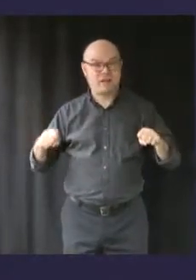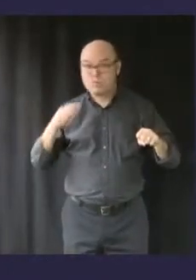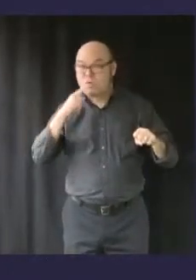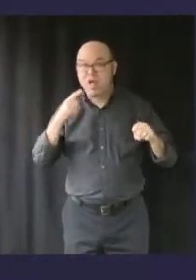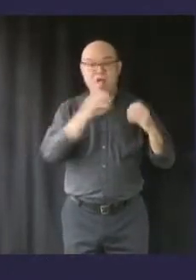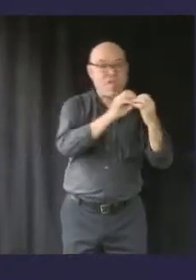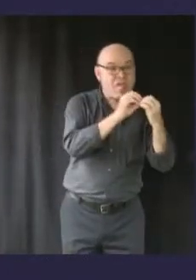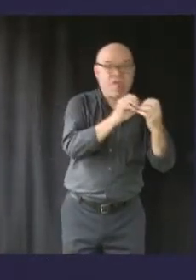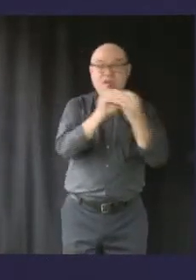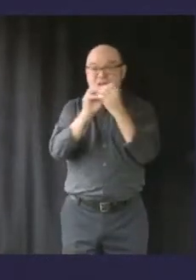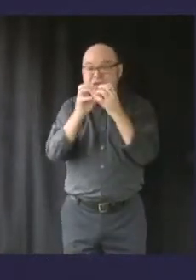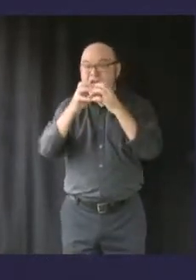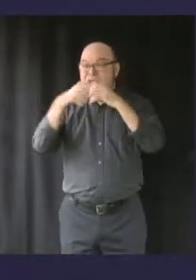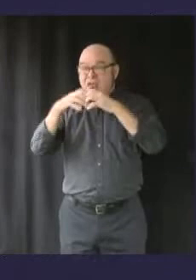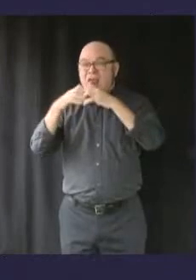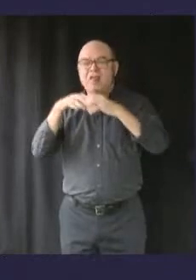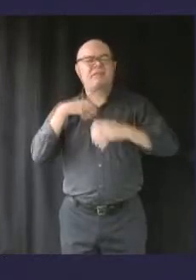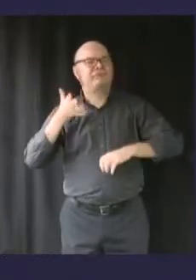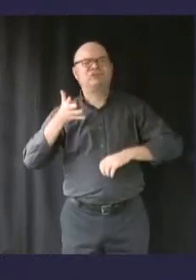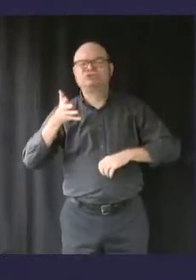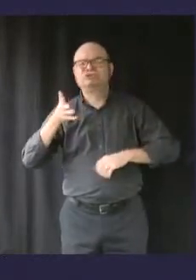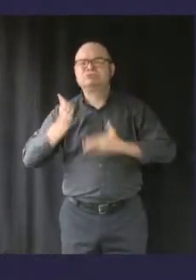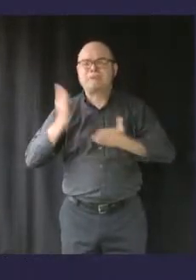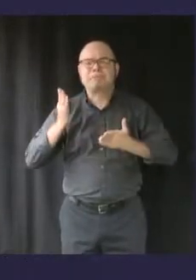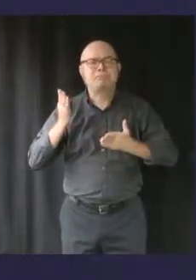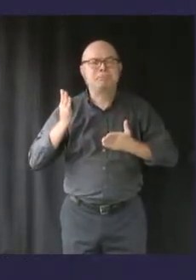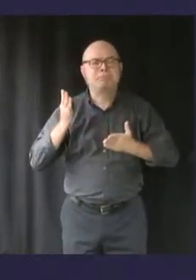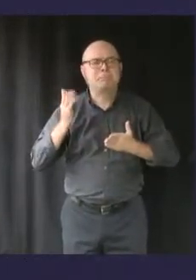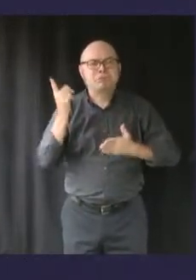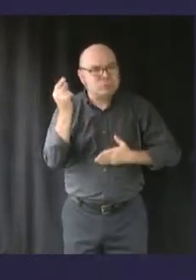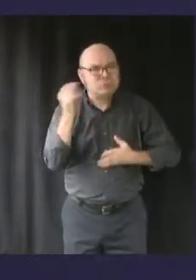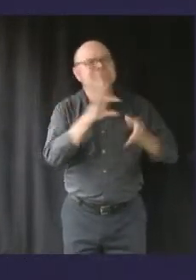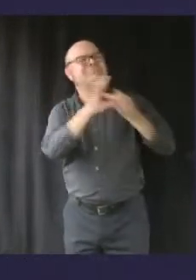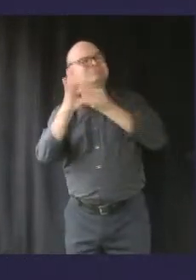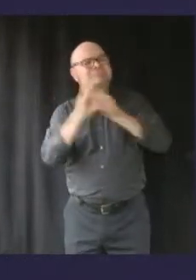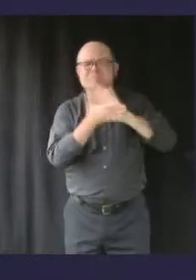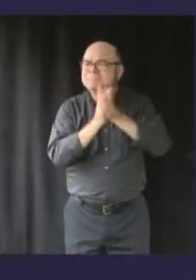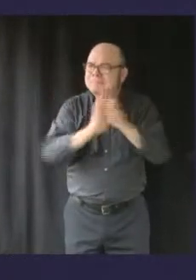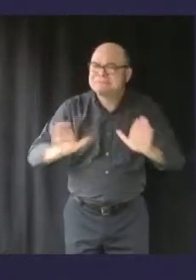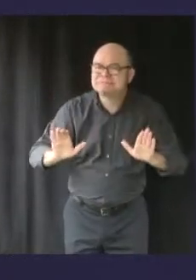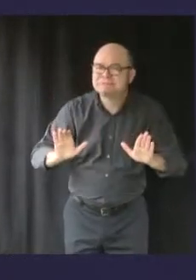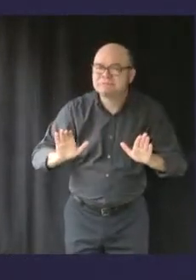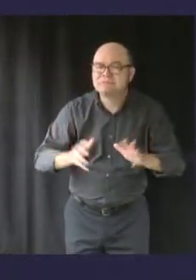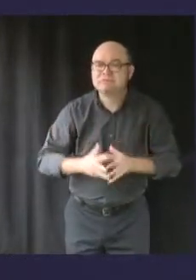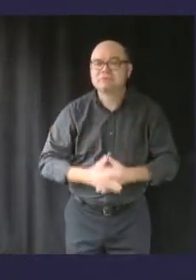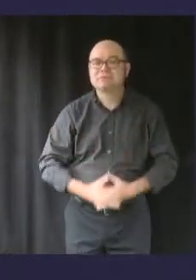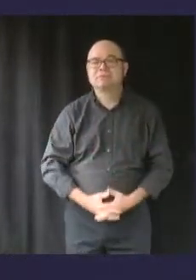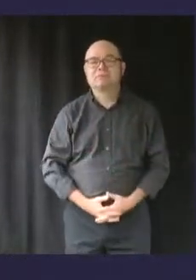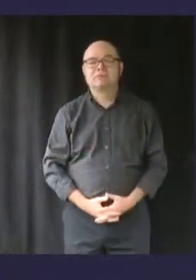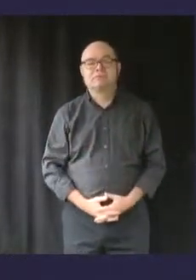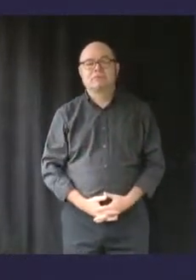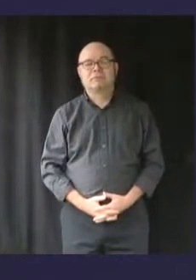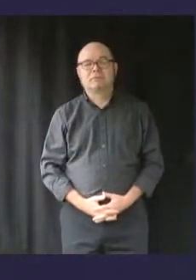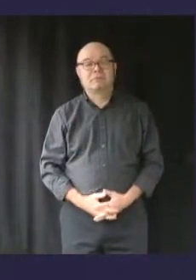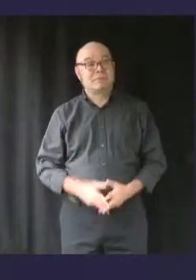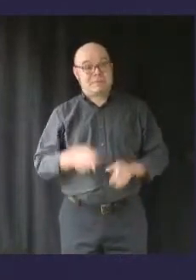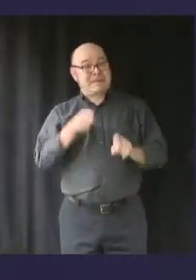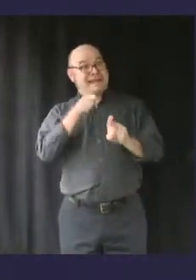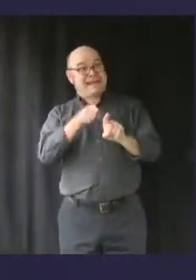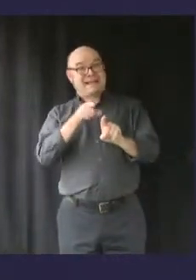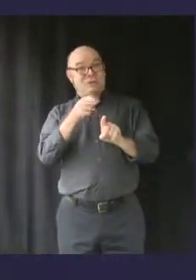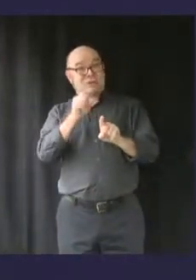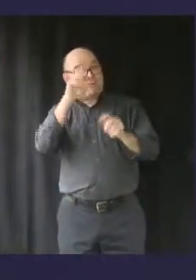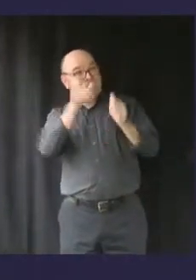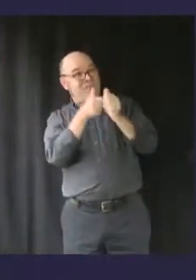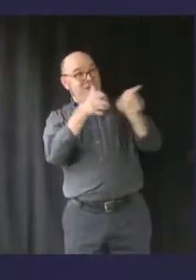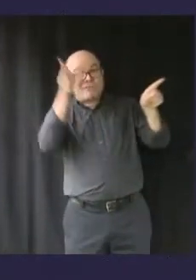factions together. Senator Dodd may have been following in the footsteps of his father, but there are so many all around